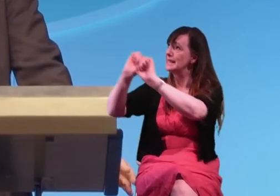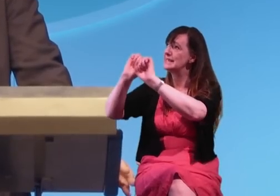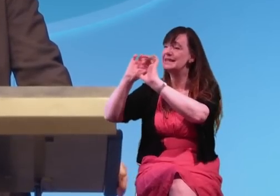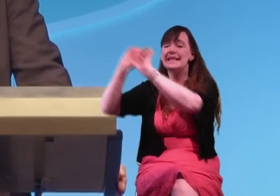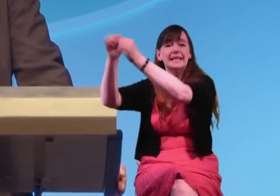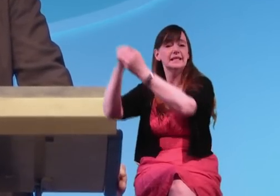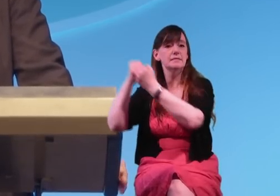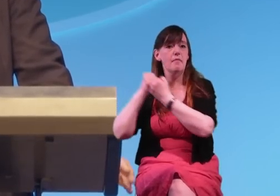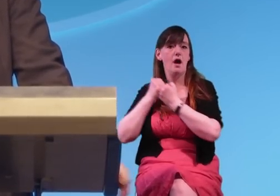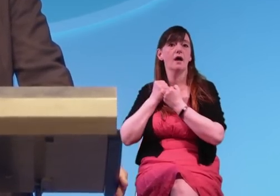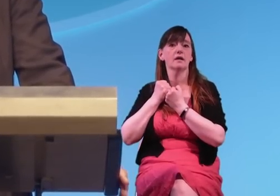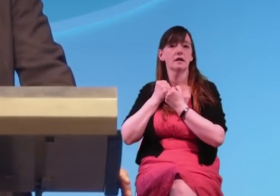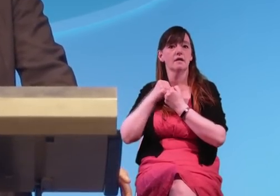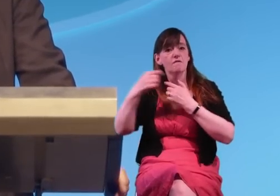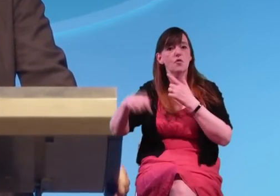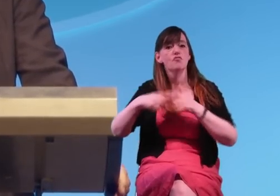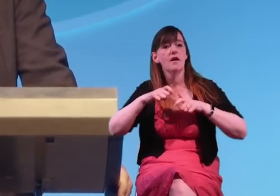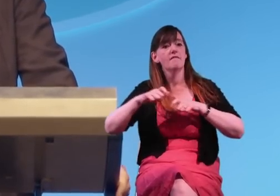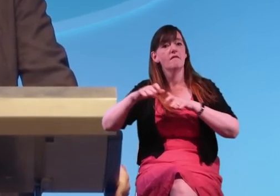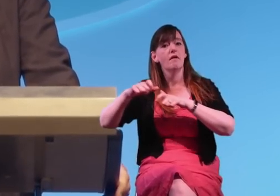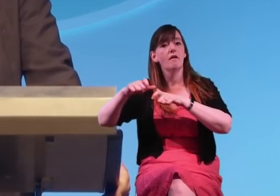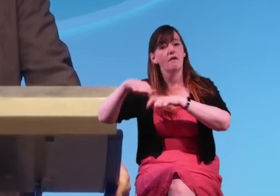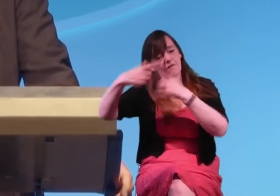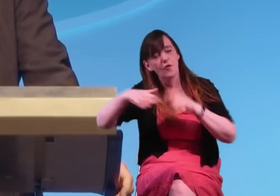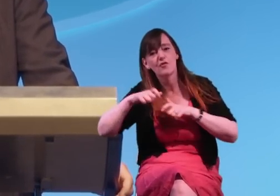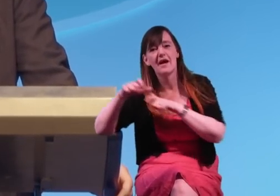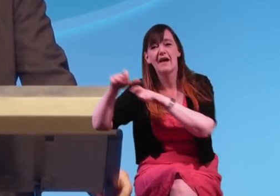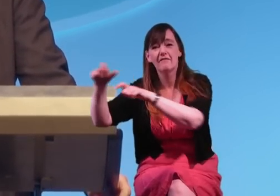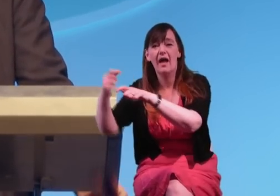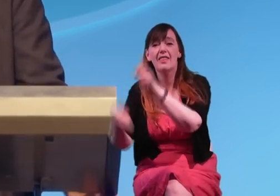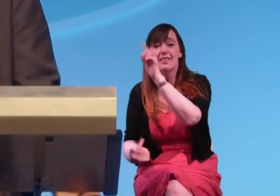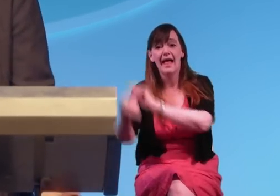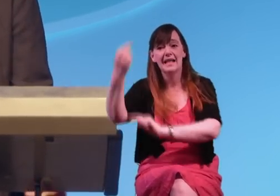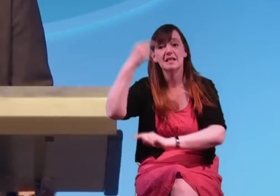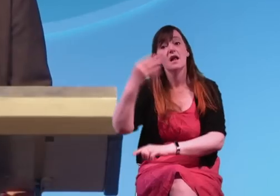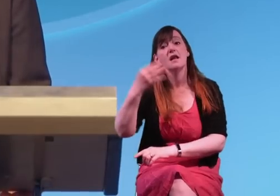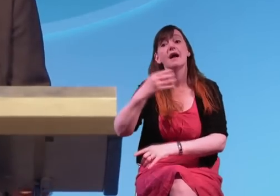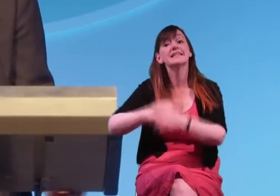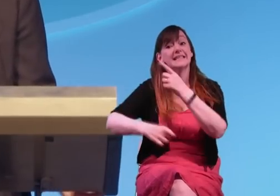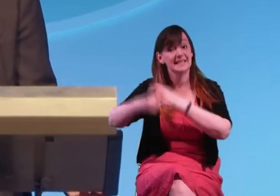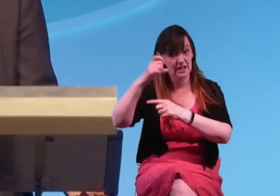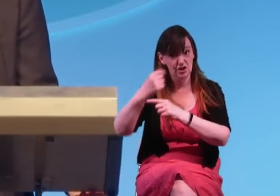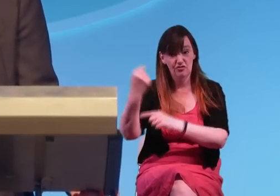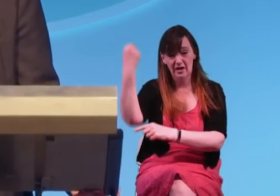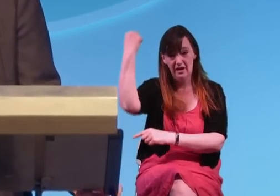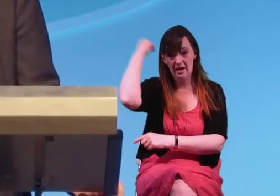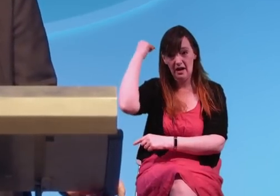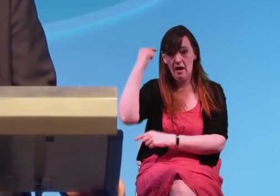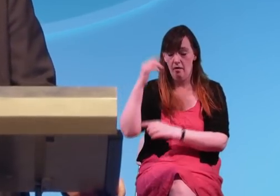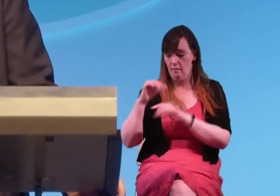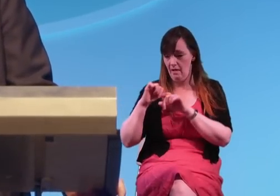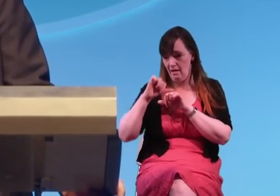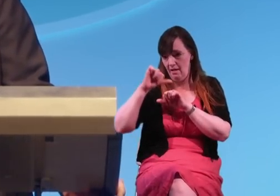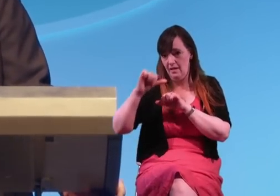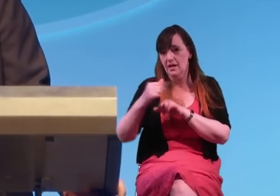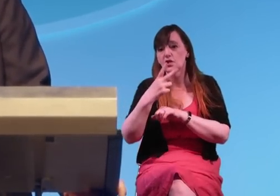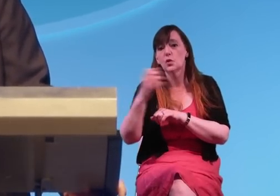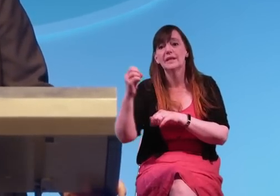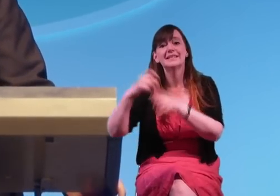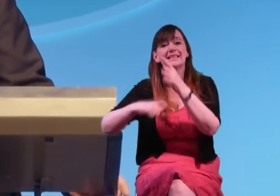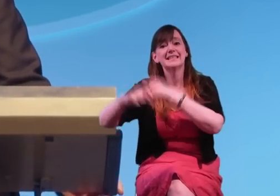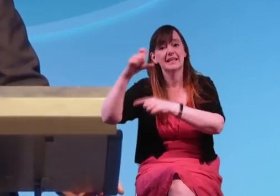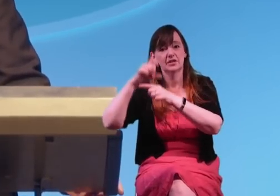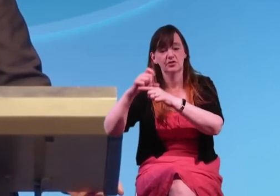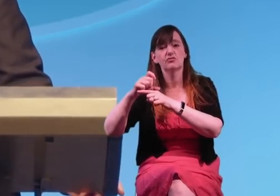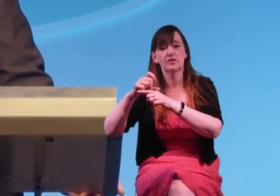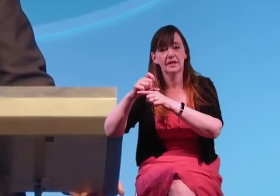he is mine, forever and forever. That was the 19th century. In the 20th century, a man by the name of Emmanuel T.